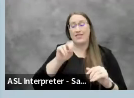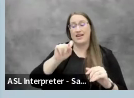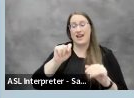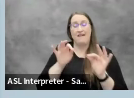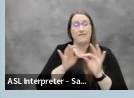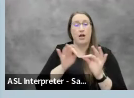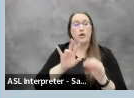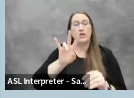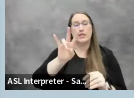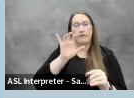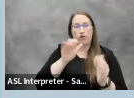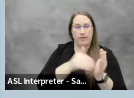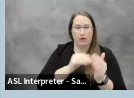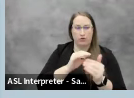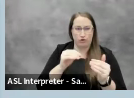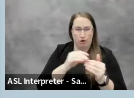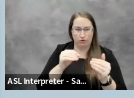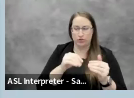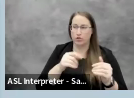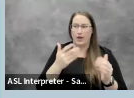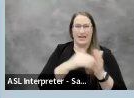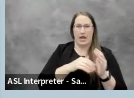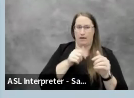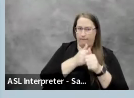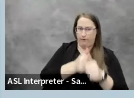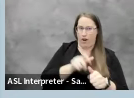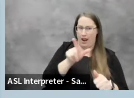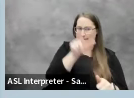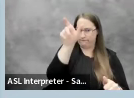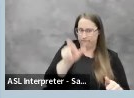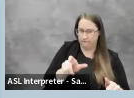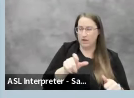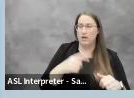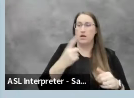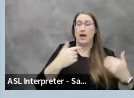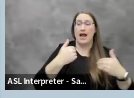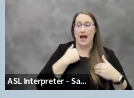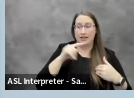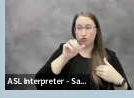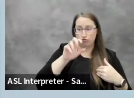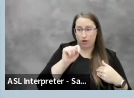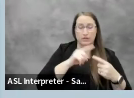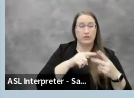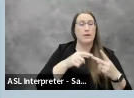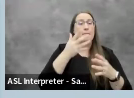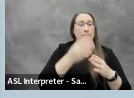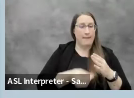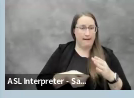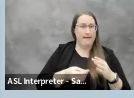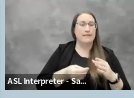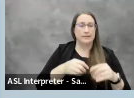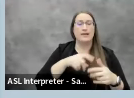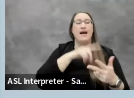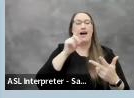$700,000. We're looking again at the left-hand side of the page, someone who had a trust and who has passed away, and that